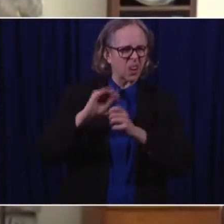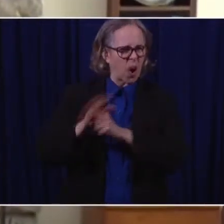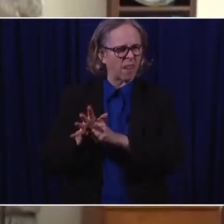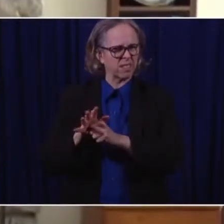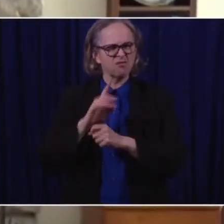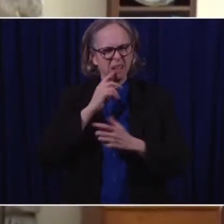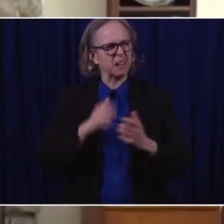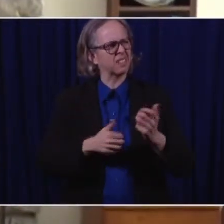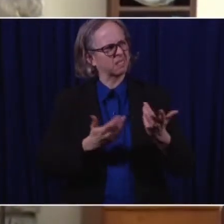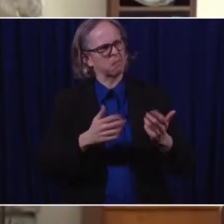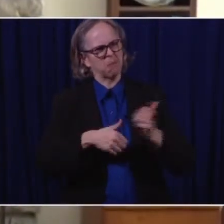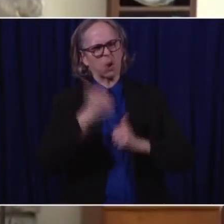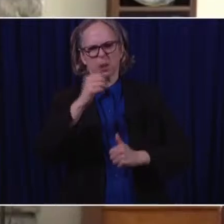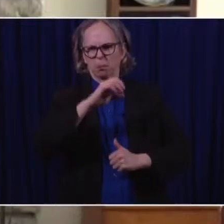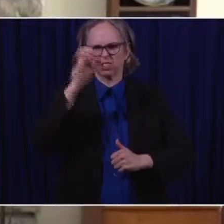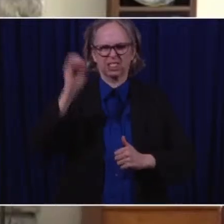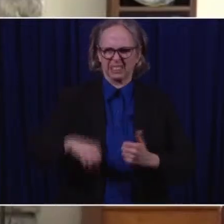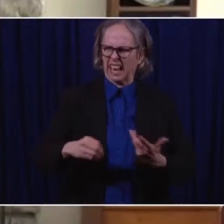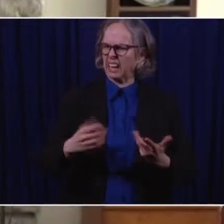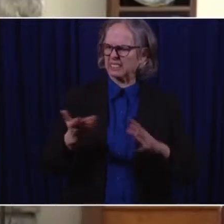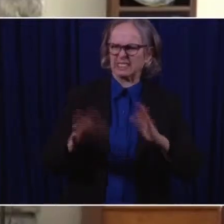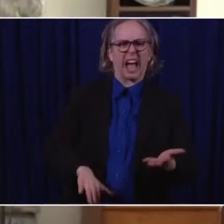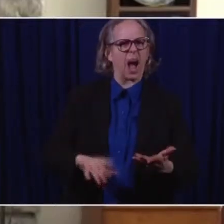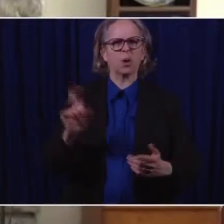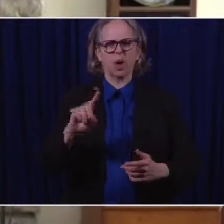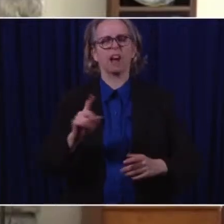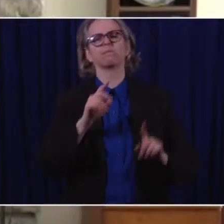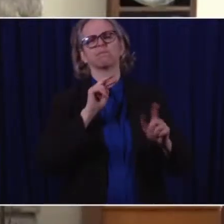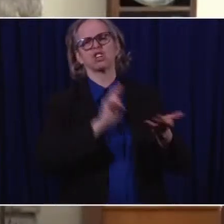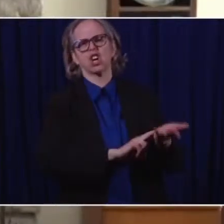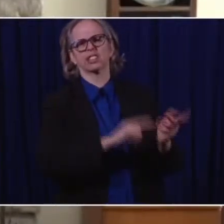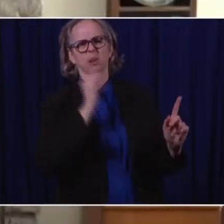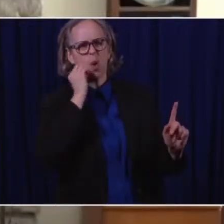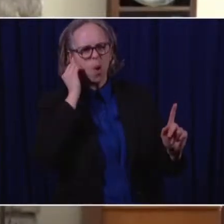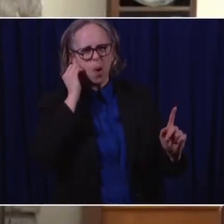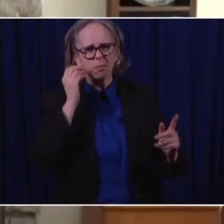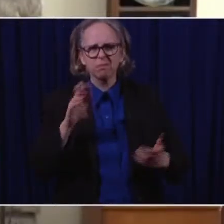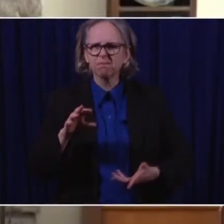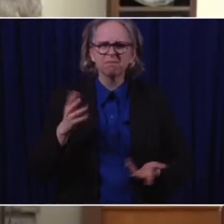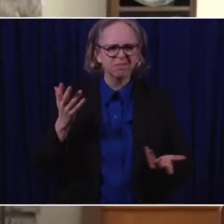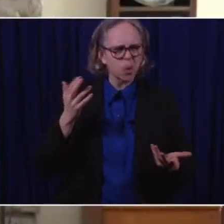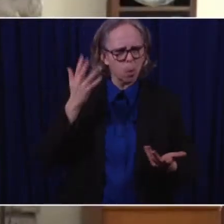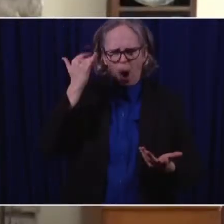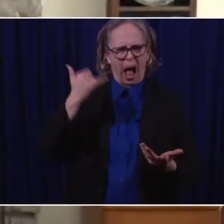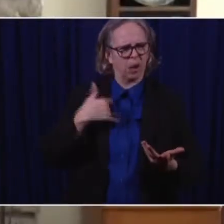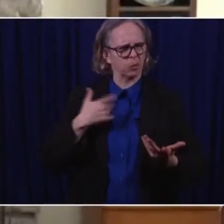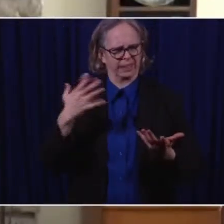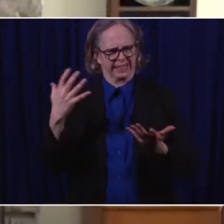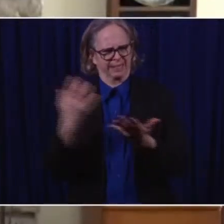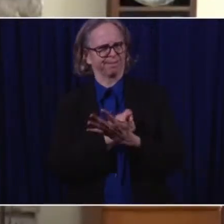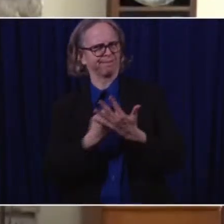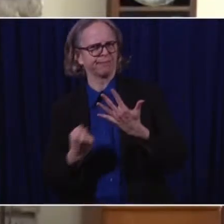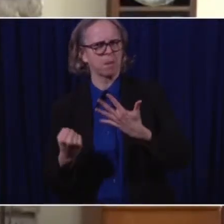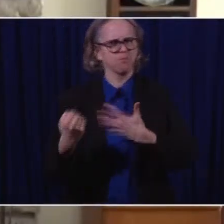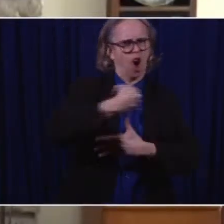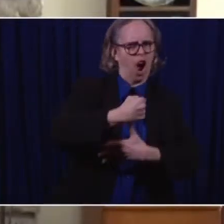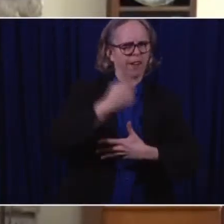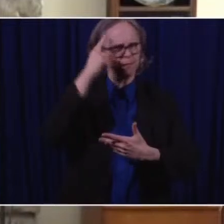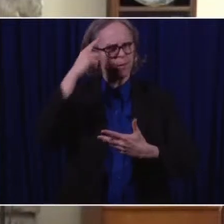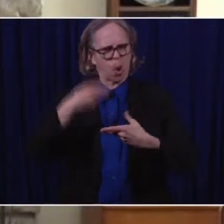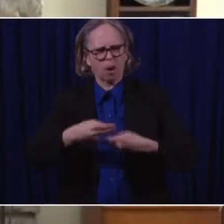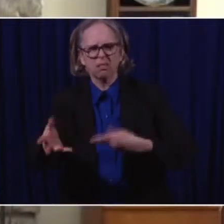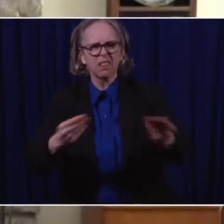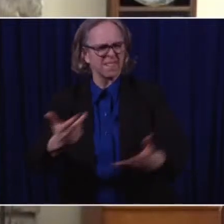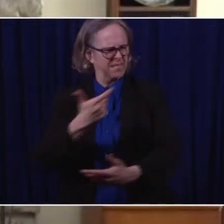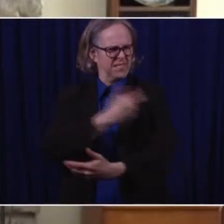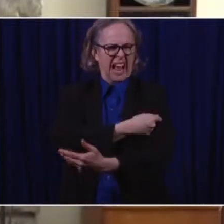real emphasis on going into the nursing homes, into the assisted living. And now we're, leading up